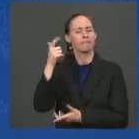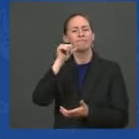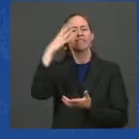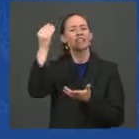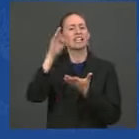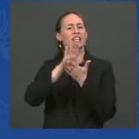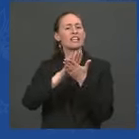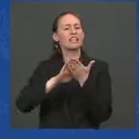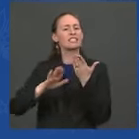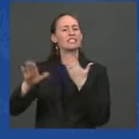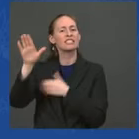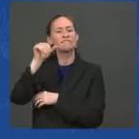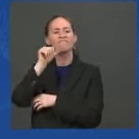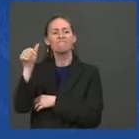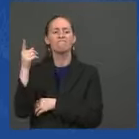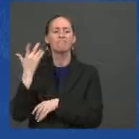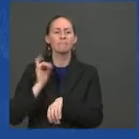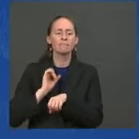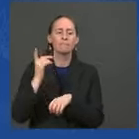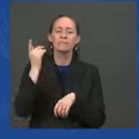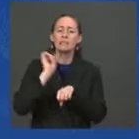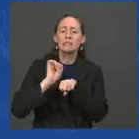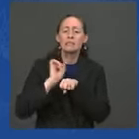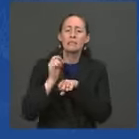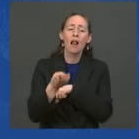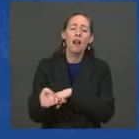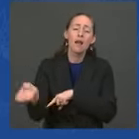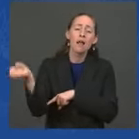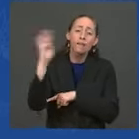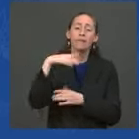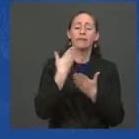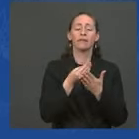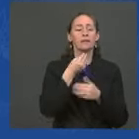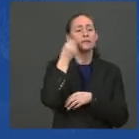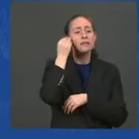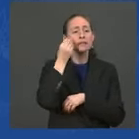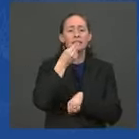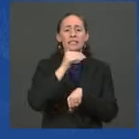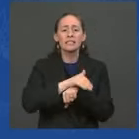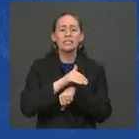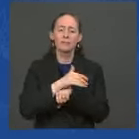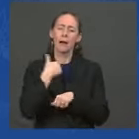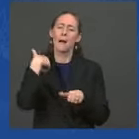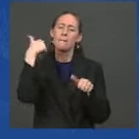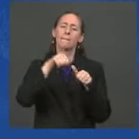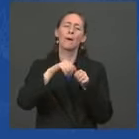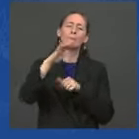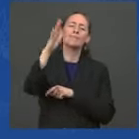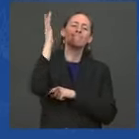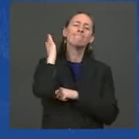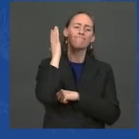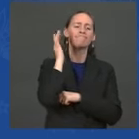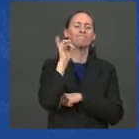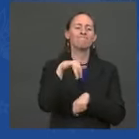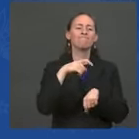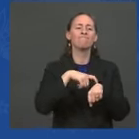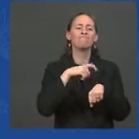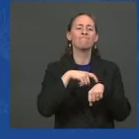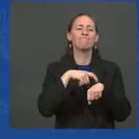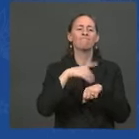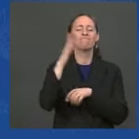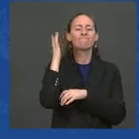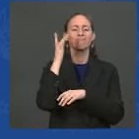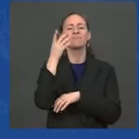heck. He'd always come home for dinner and then go back to work. And I remember we lived in a four-bedroom split-level home with 4 kids and a